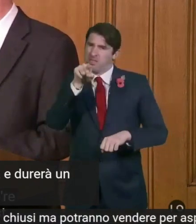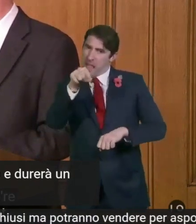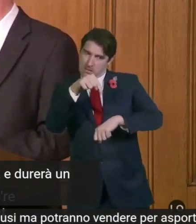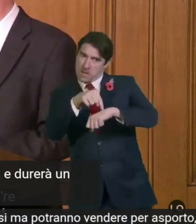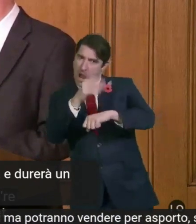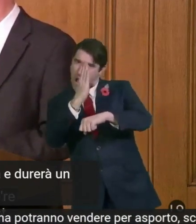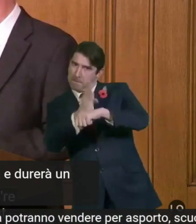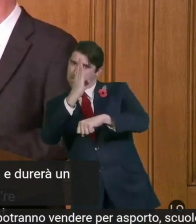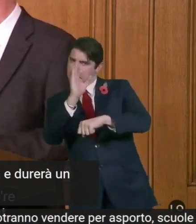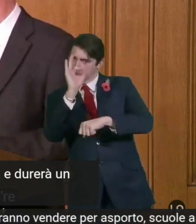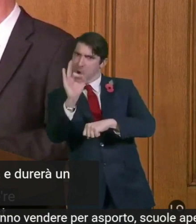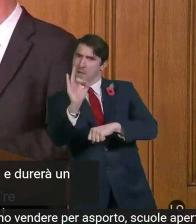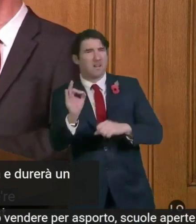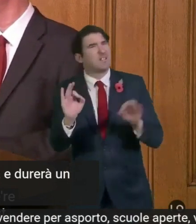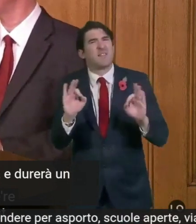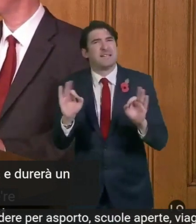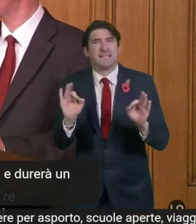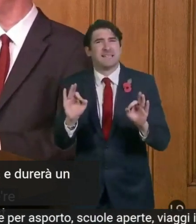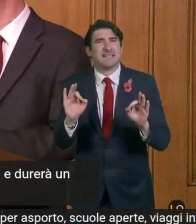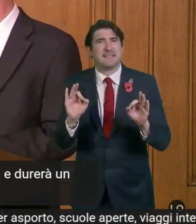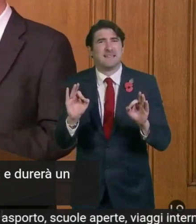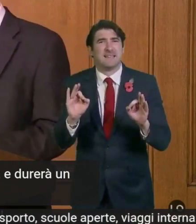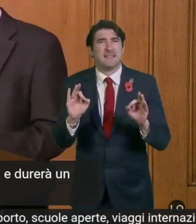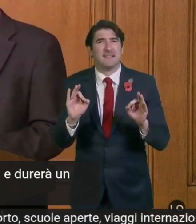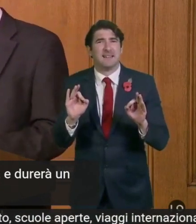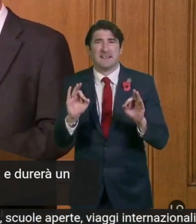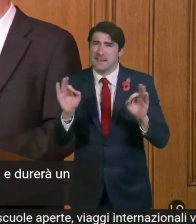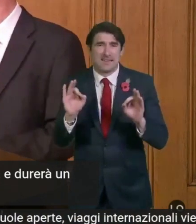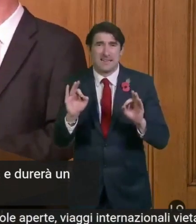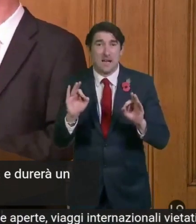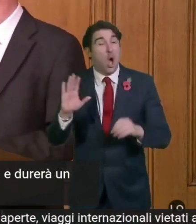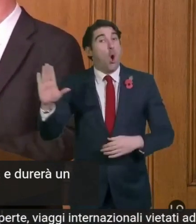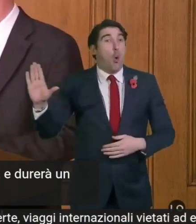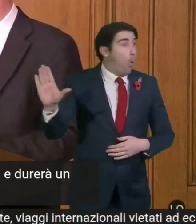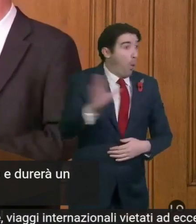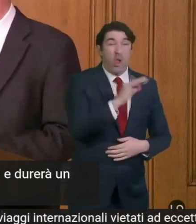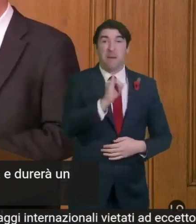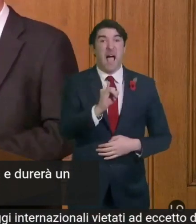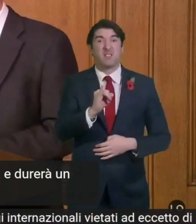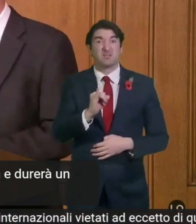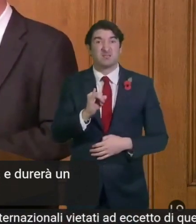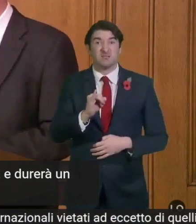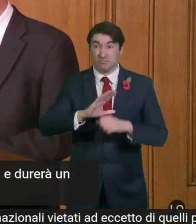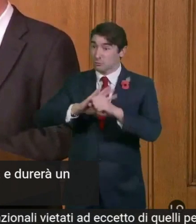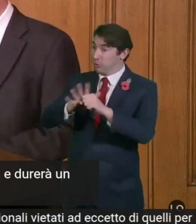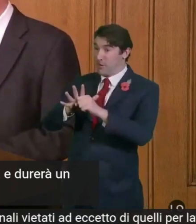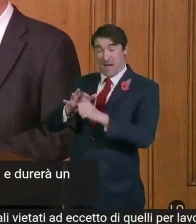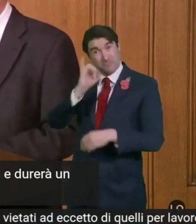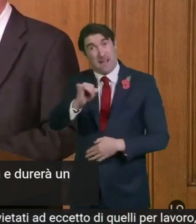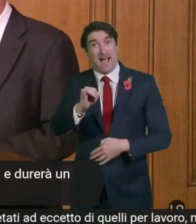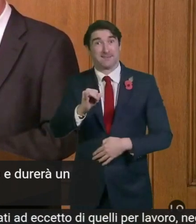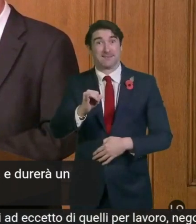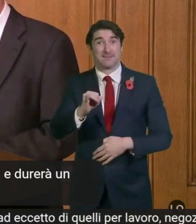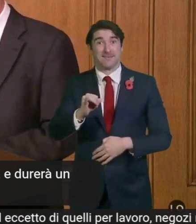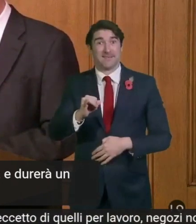is have the fewest, the least bad set of solutions at a time which you actually achieve the kind of the balance